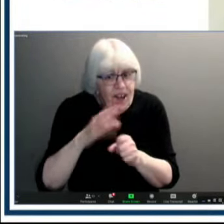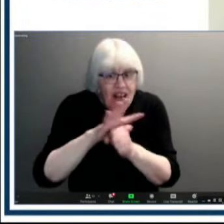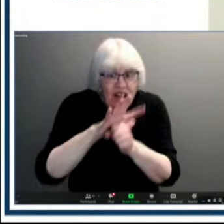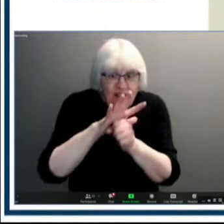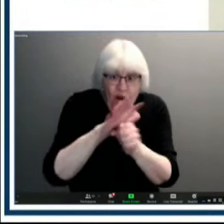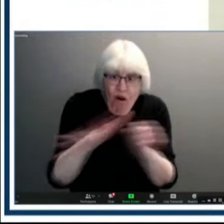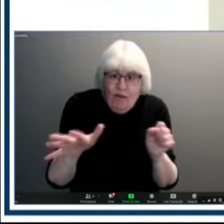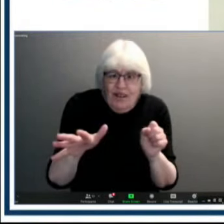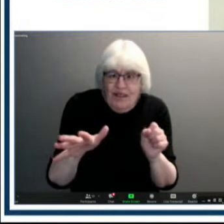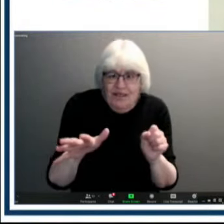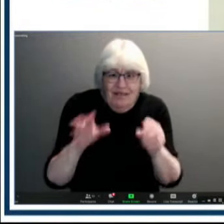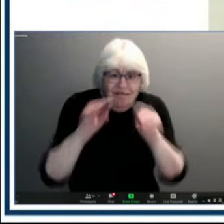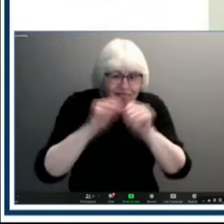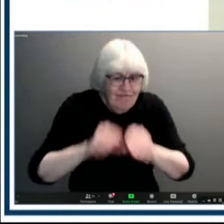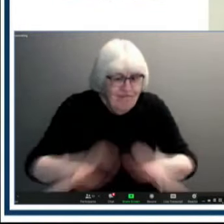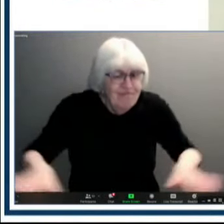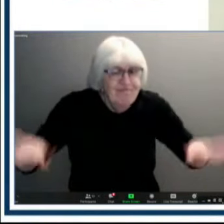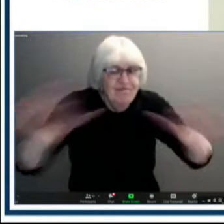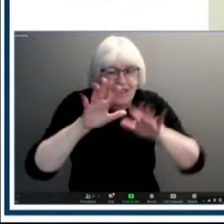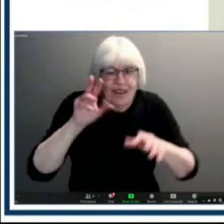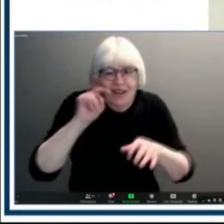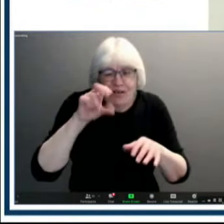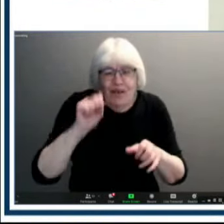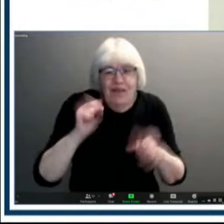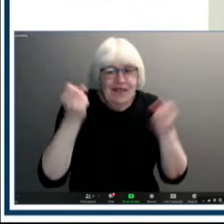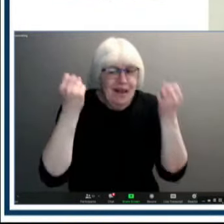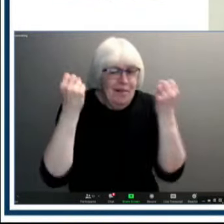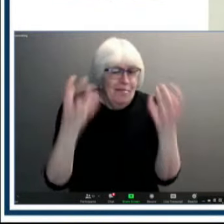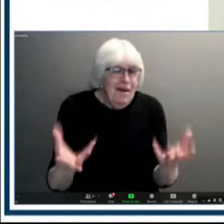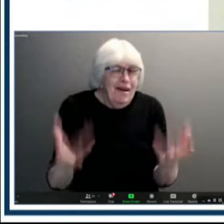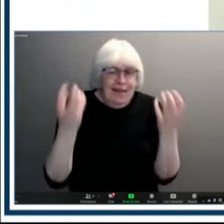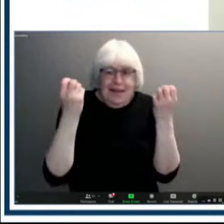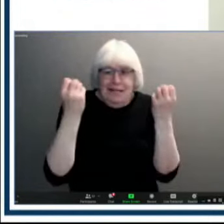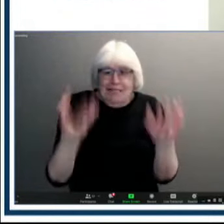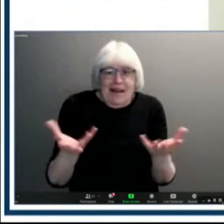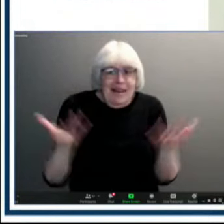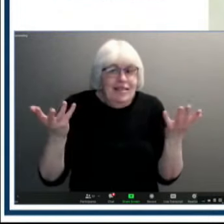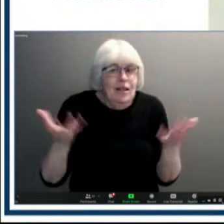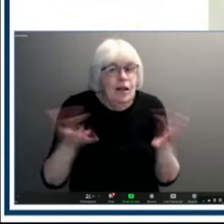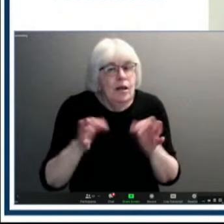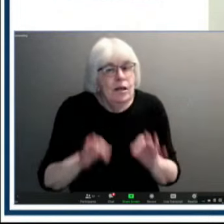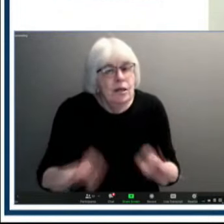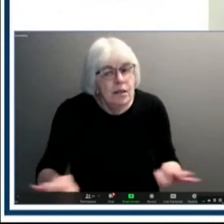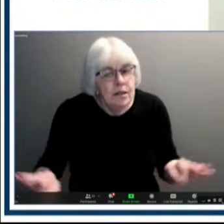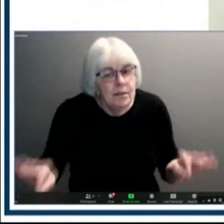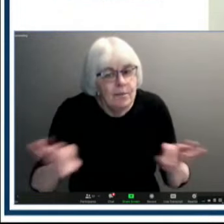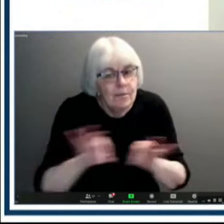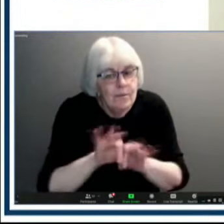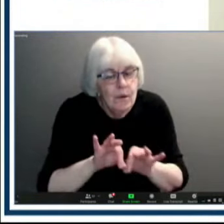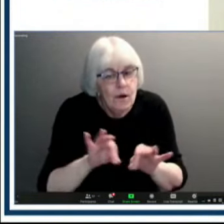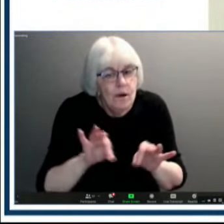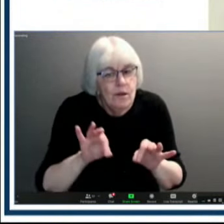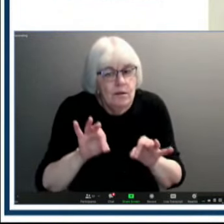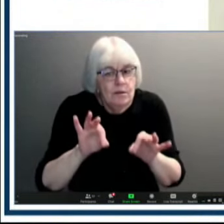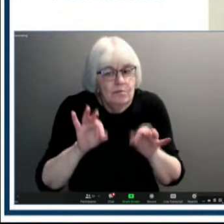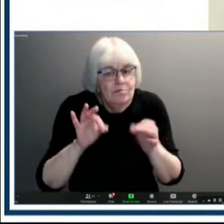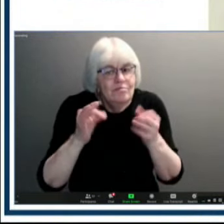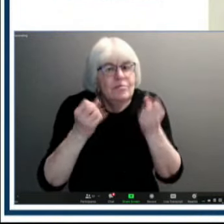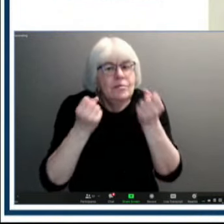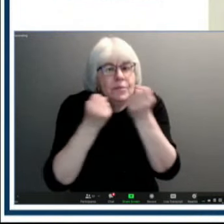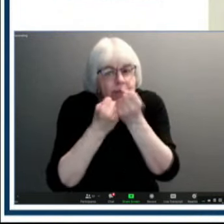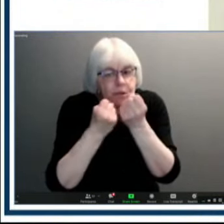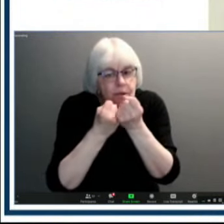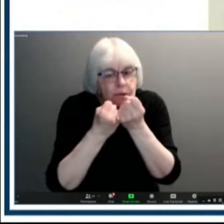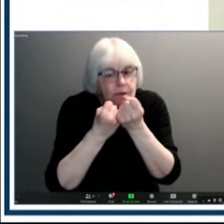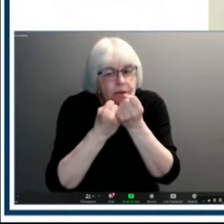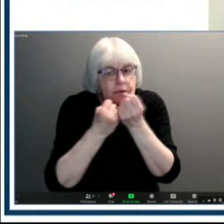Nova Scotia. So the important things, the important statistics from my mind are how many new cases in the